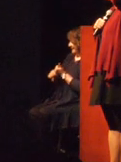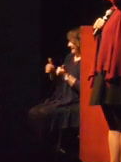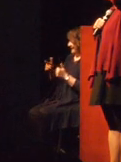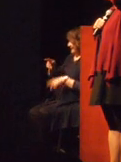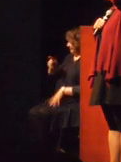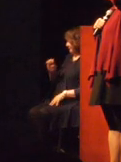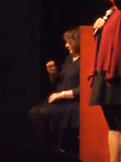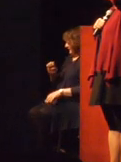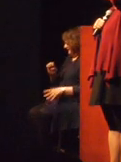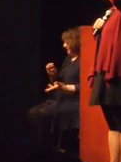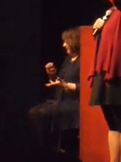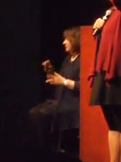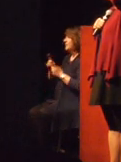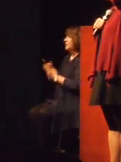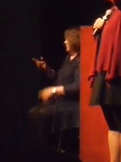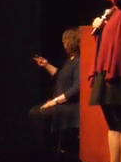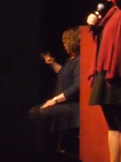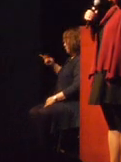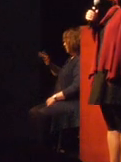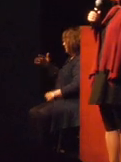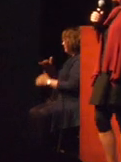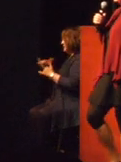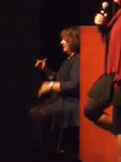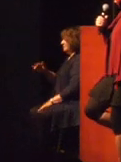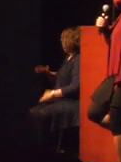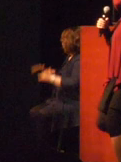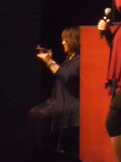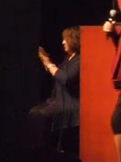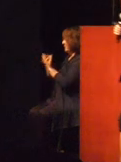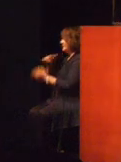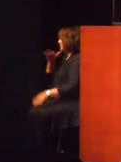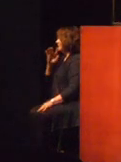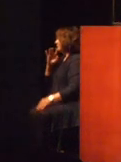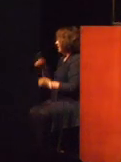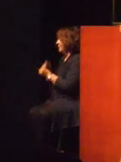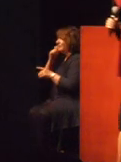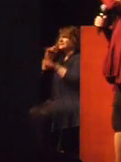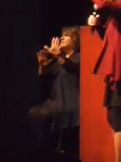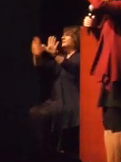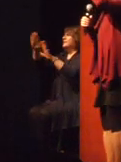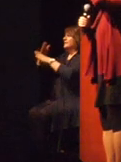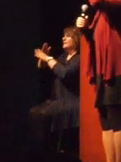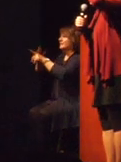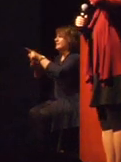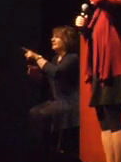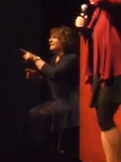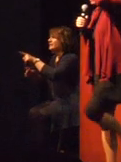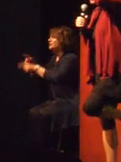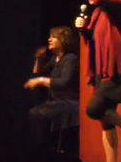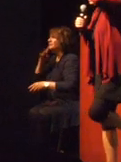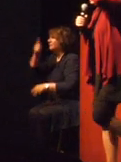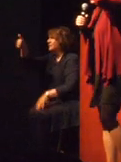similarities. We both grew up in families where race wasn't even discussed. Nancy, can I interrupt you for one second? Yes. Just make sure you're just speaking